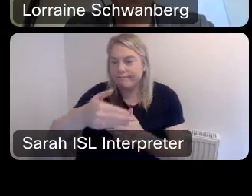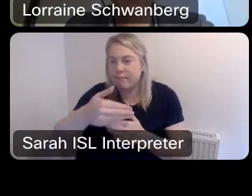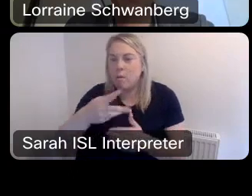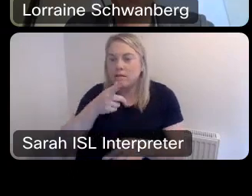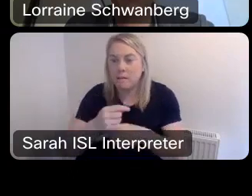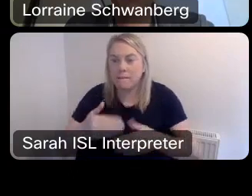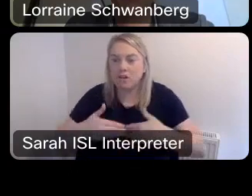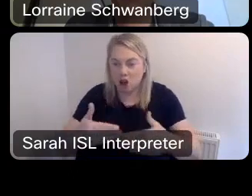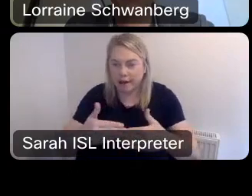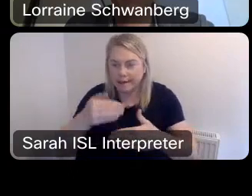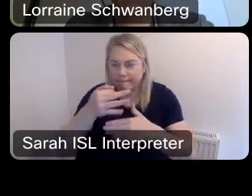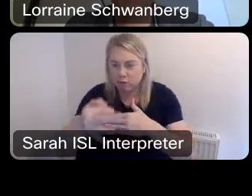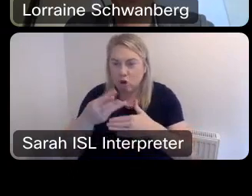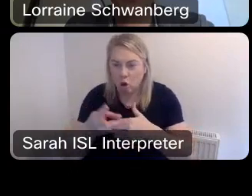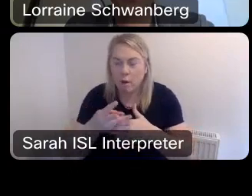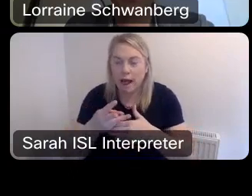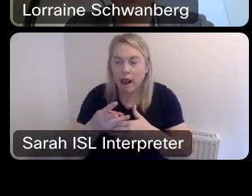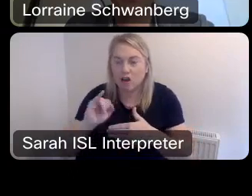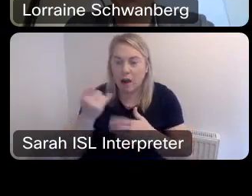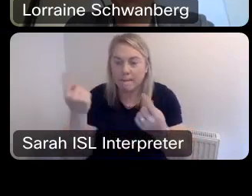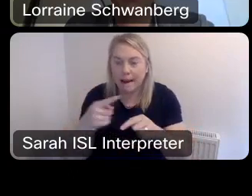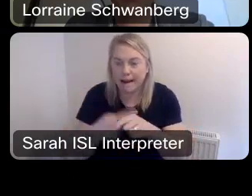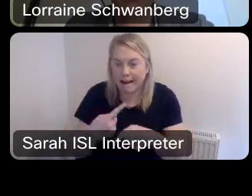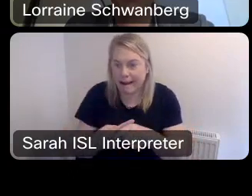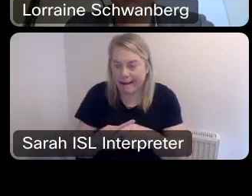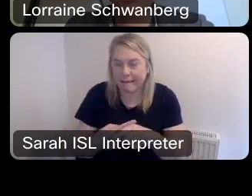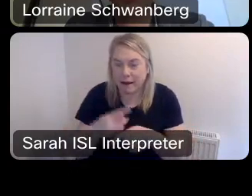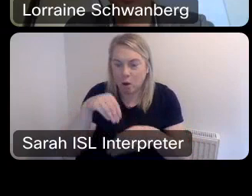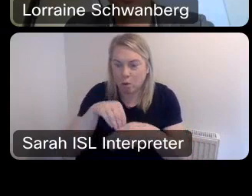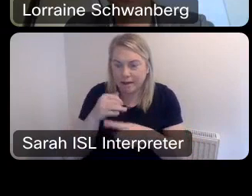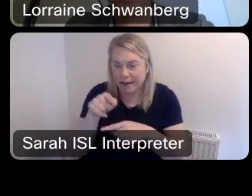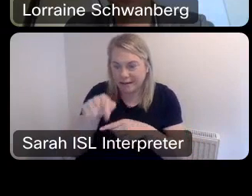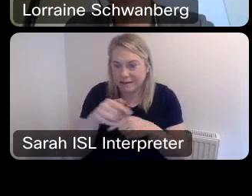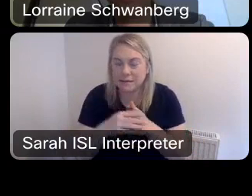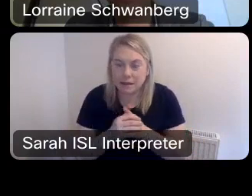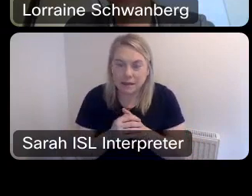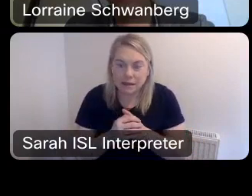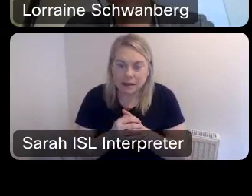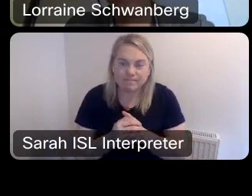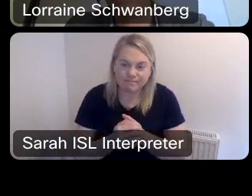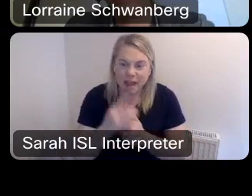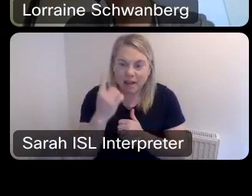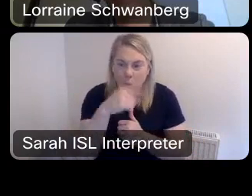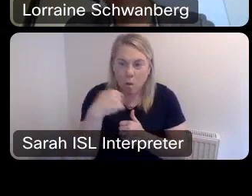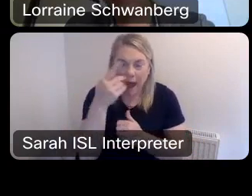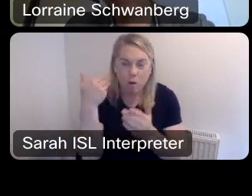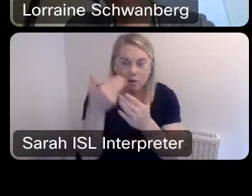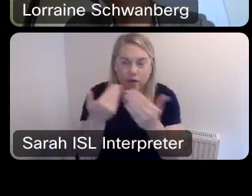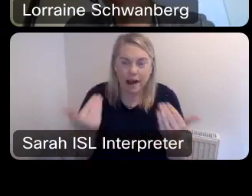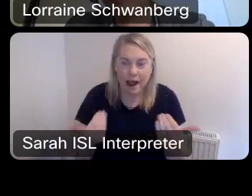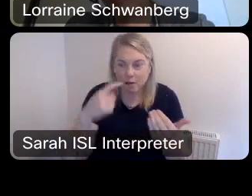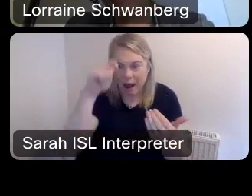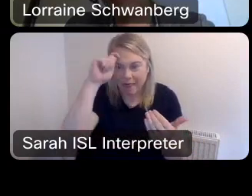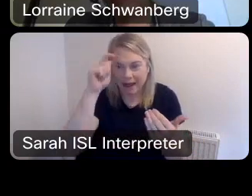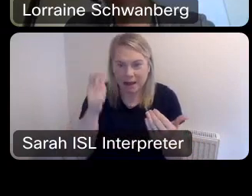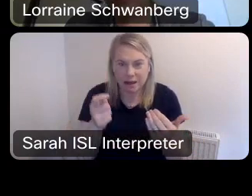side of things. I think, well, yeah, we've come to the hour mark, so we might just close out the session.